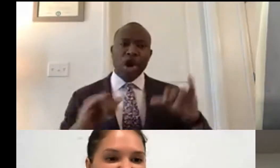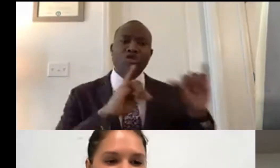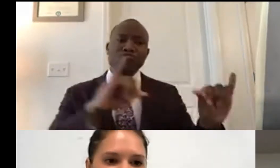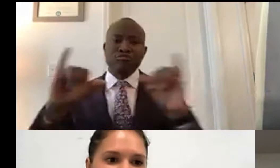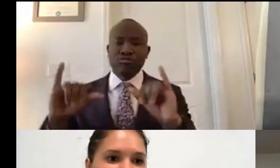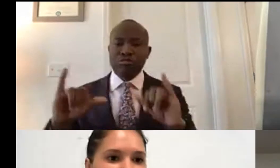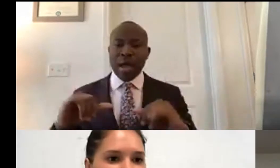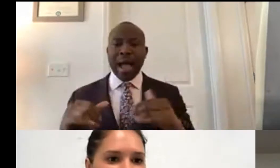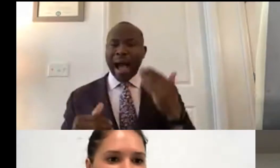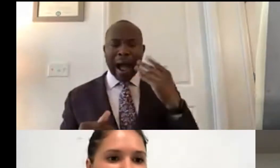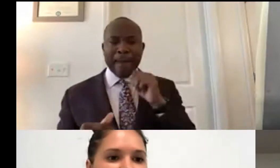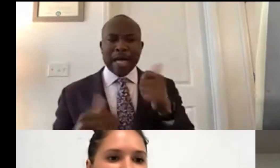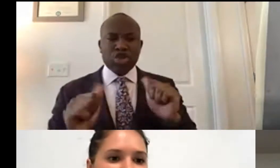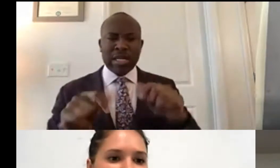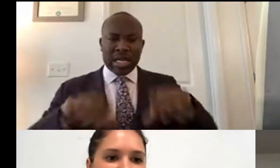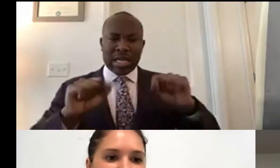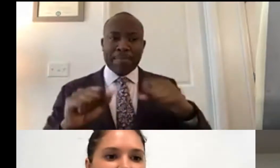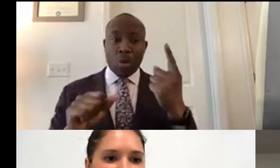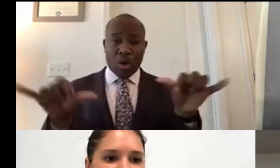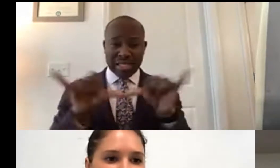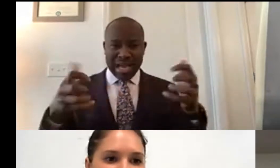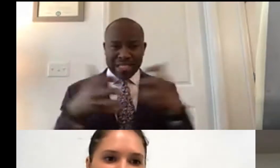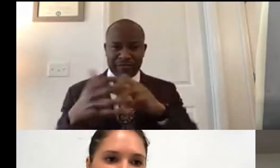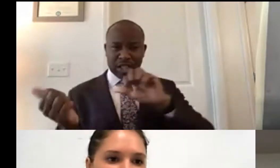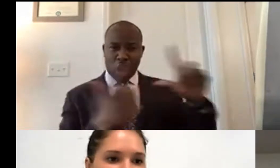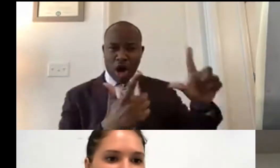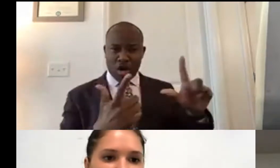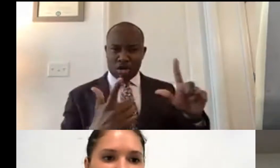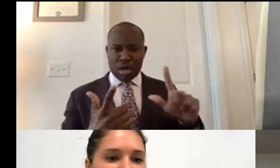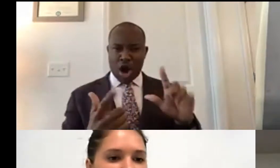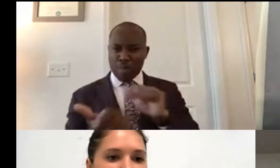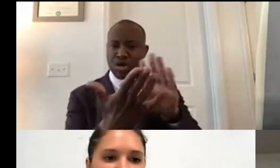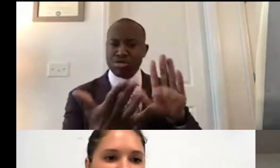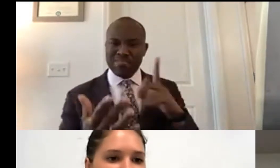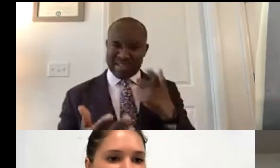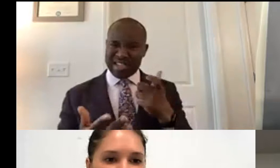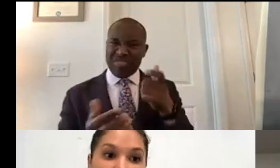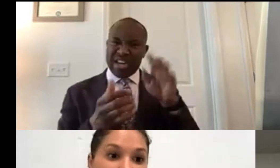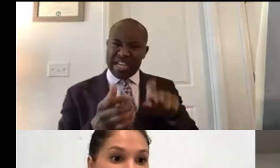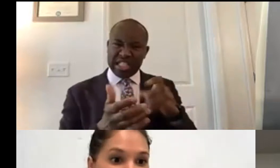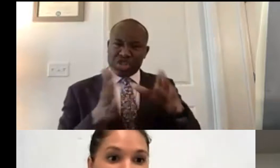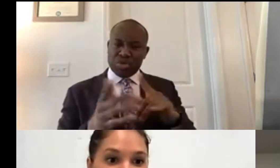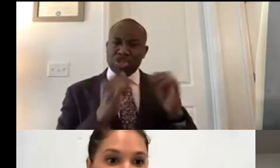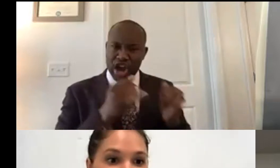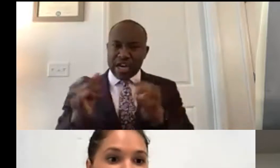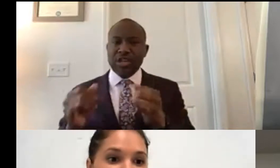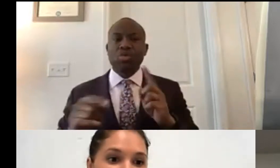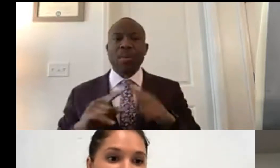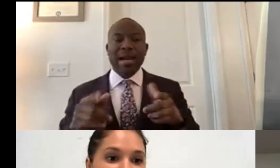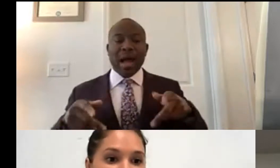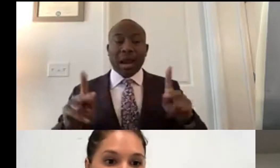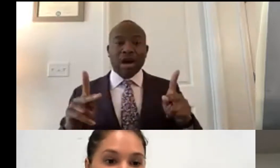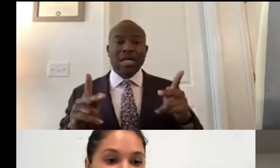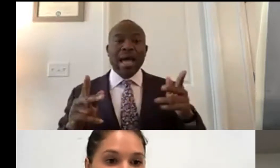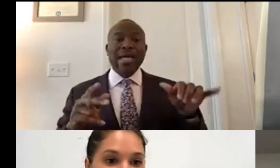and system of expectations that is really aligning. I'm not trying to take up a one size fits all approach, because we